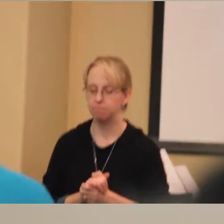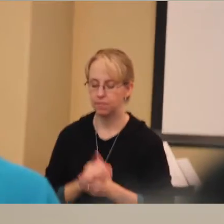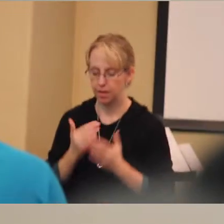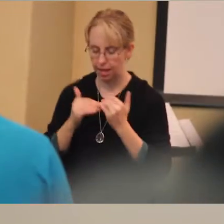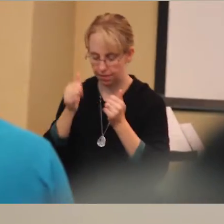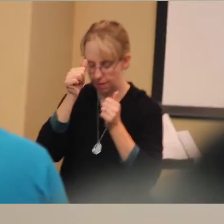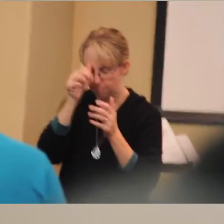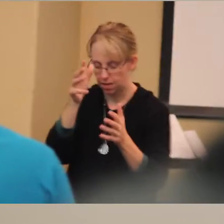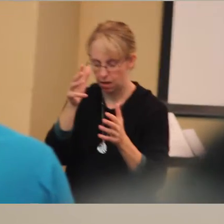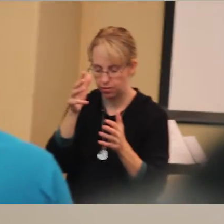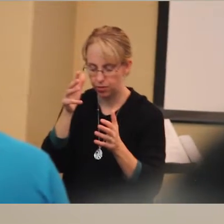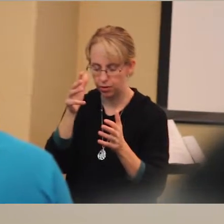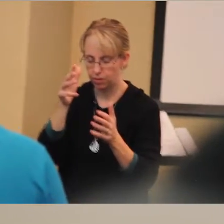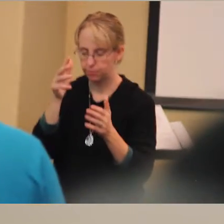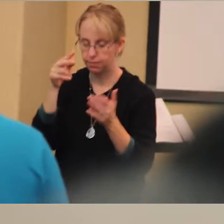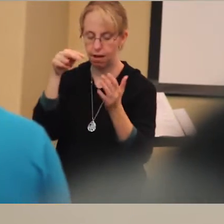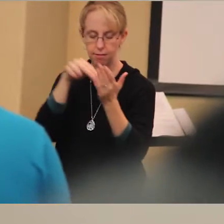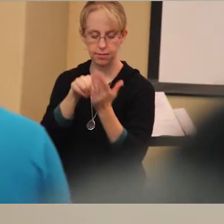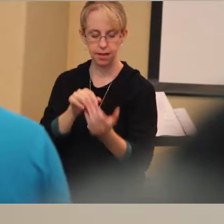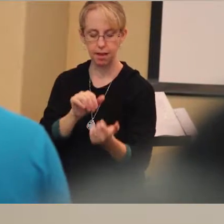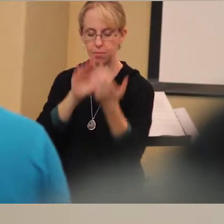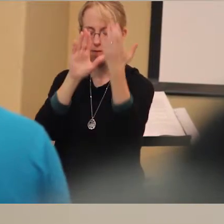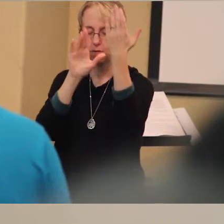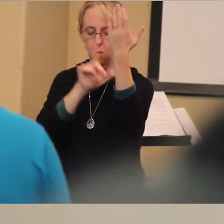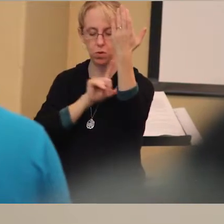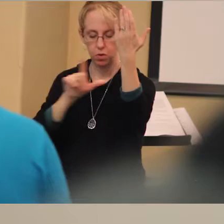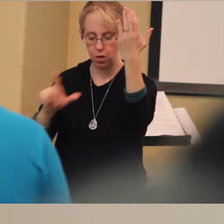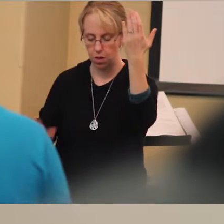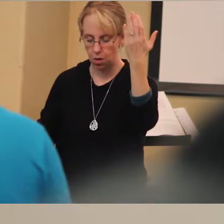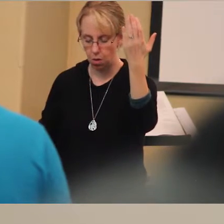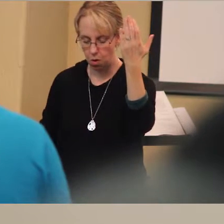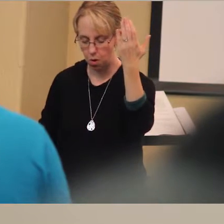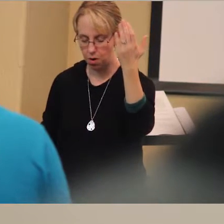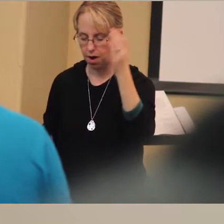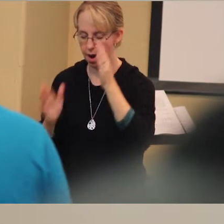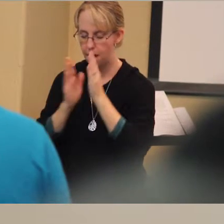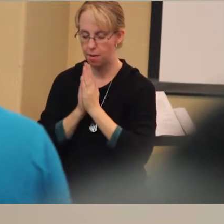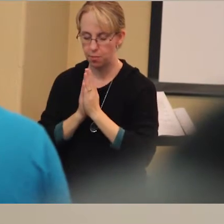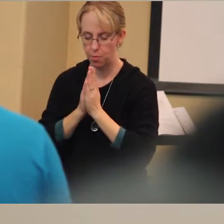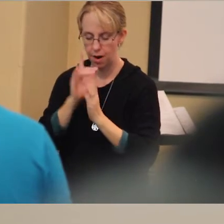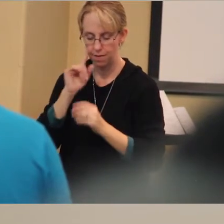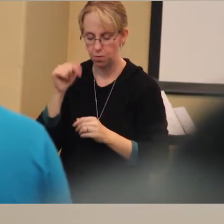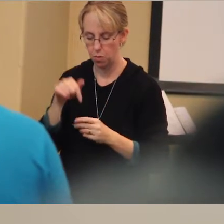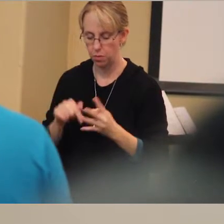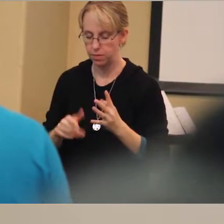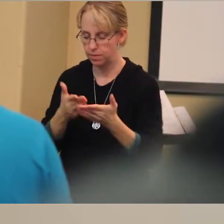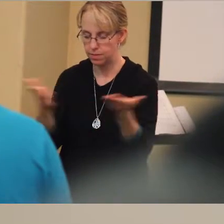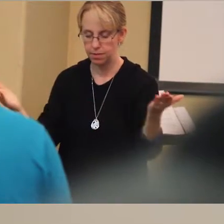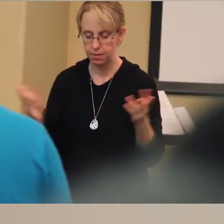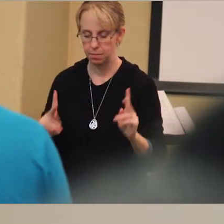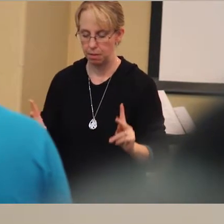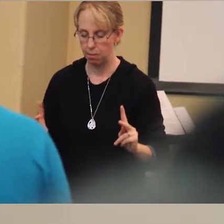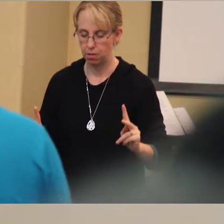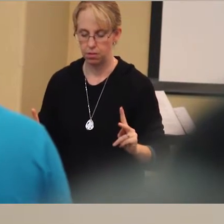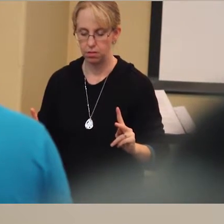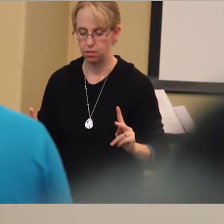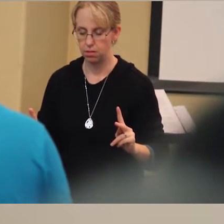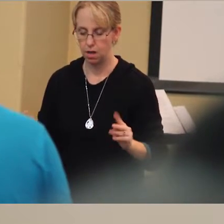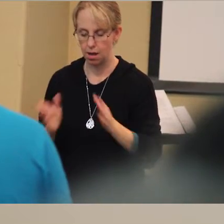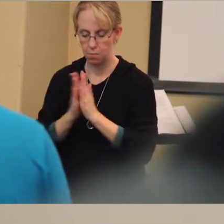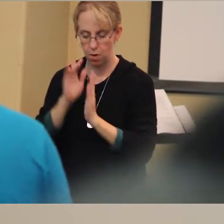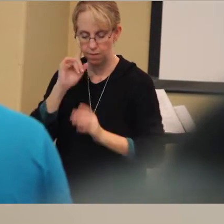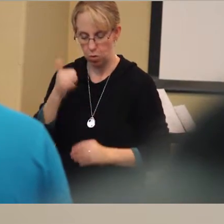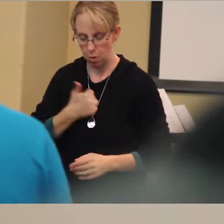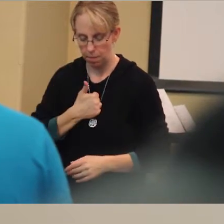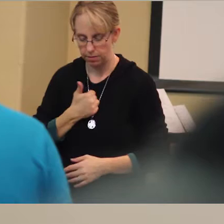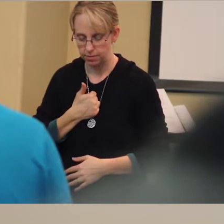Gracious Heavenly Father, I stand before you this morning, Lord, and I pray for these people. I pray for